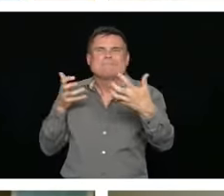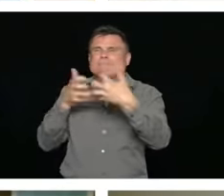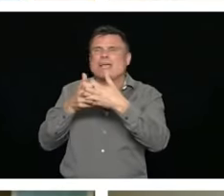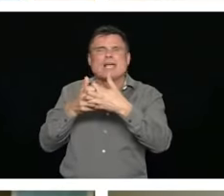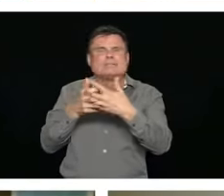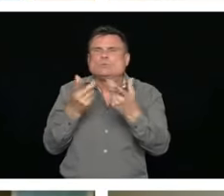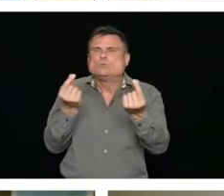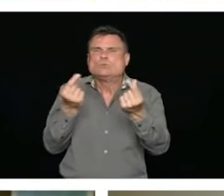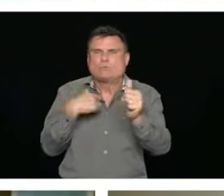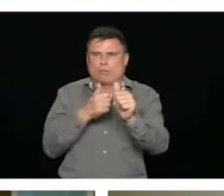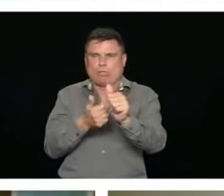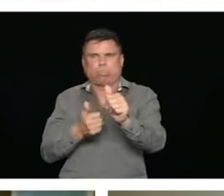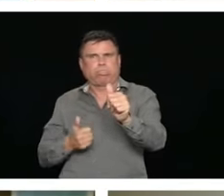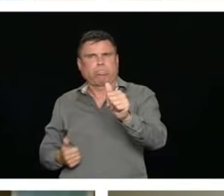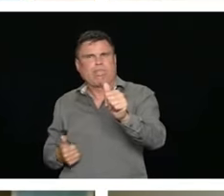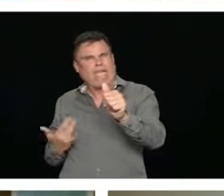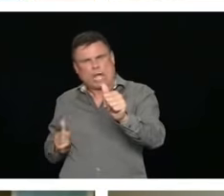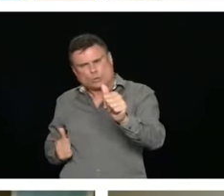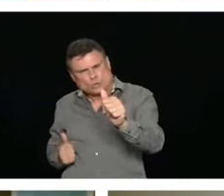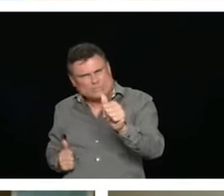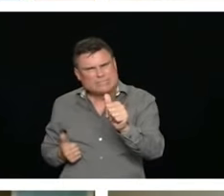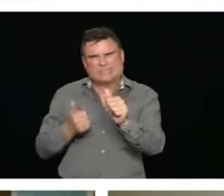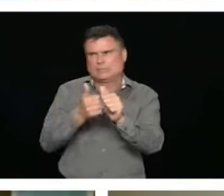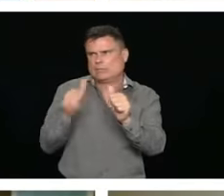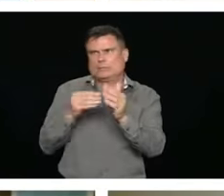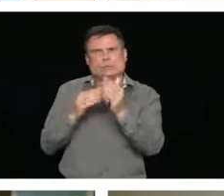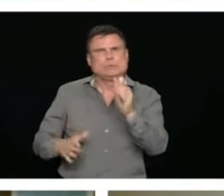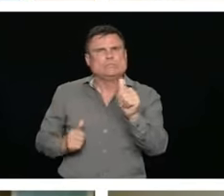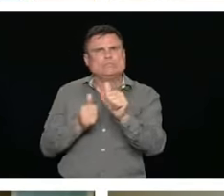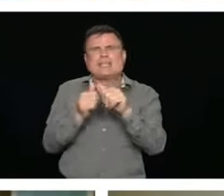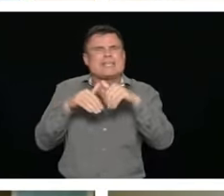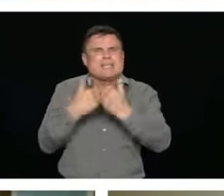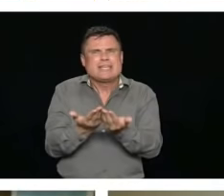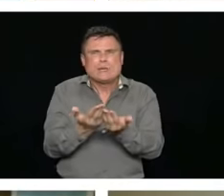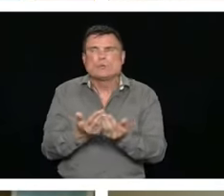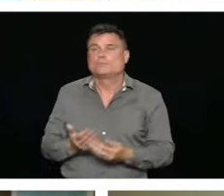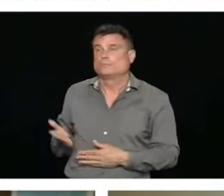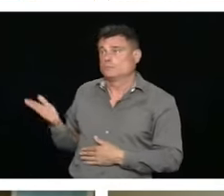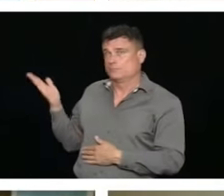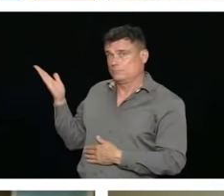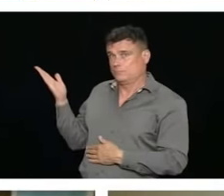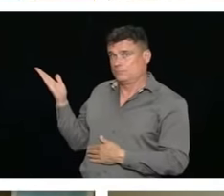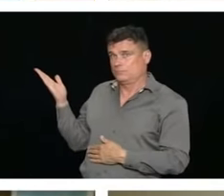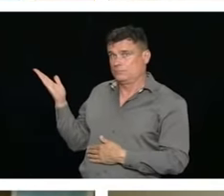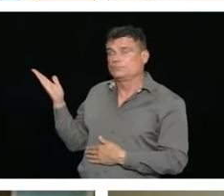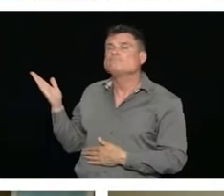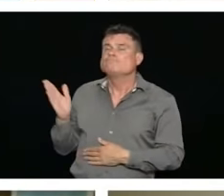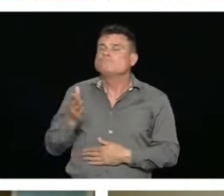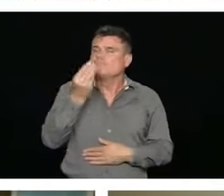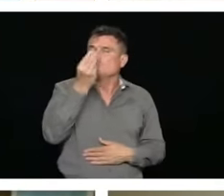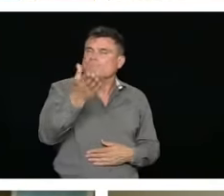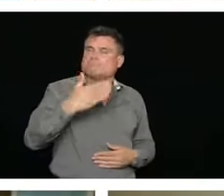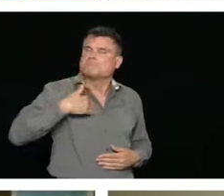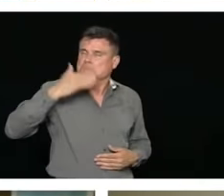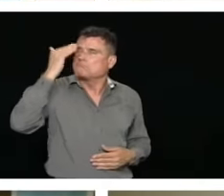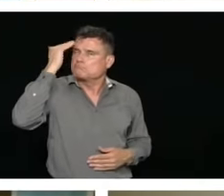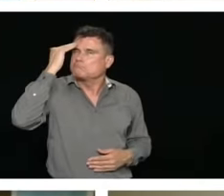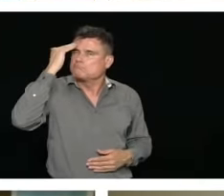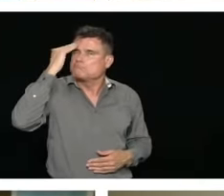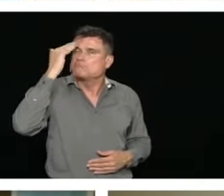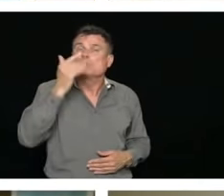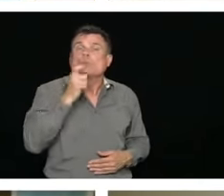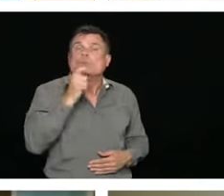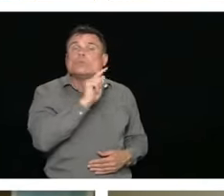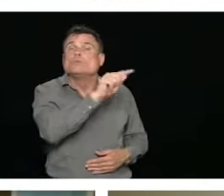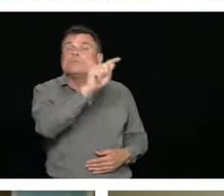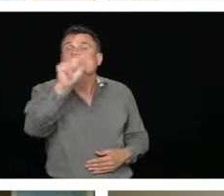very mindful of this, and the education support workers who work on literacy and those sorts of things, they know there's going to need to be lots of remediation when we get